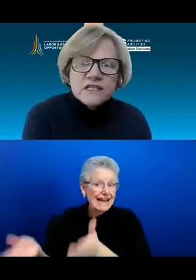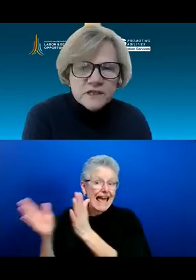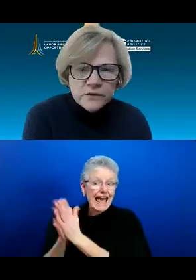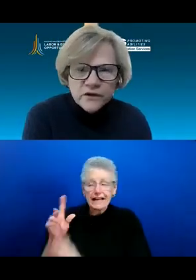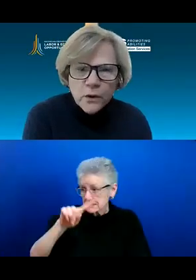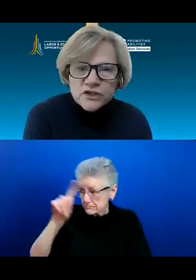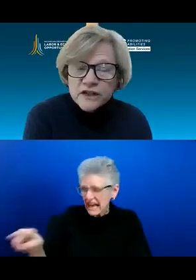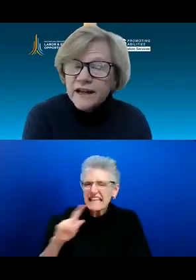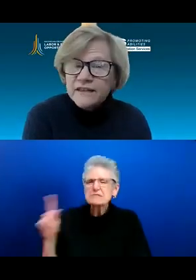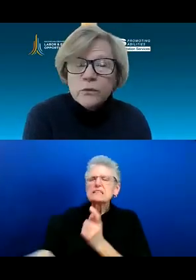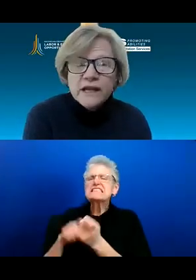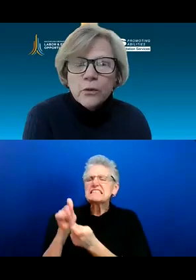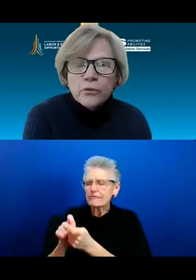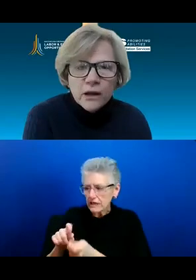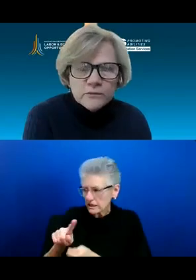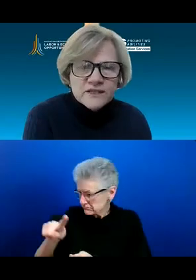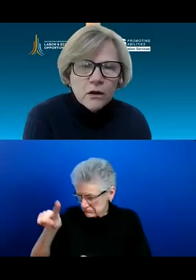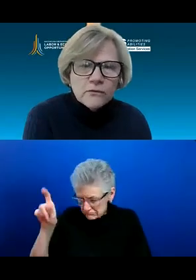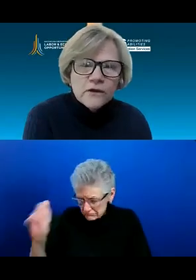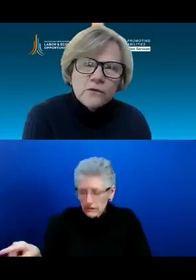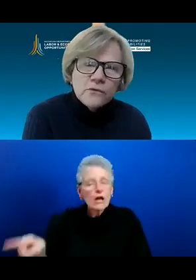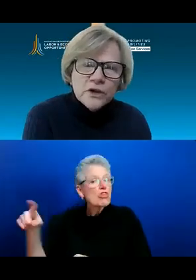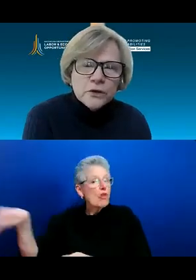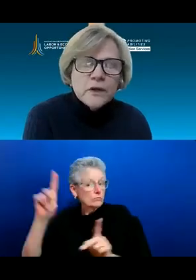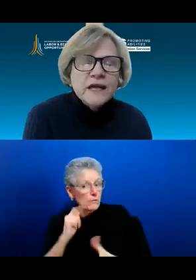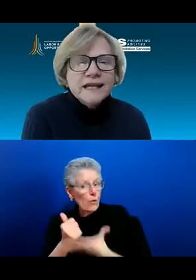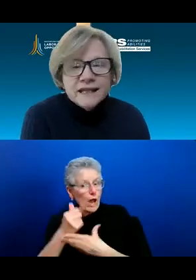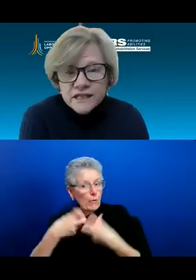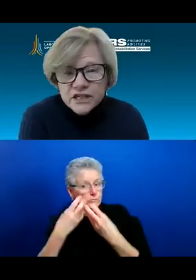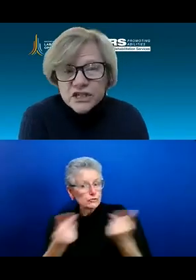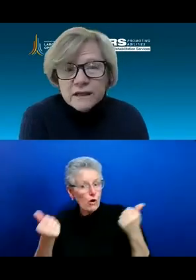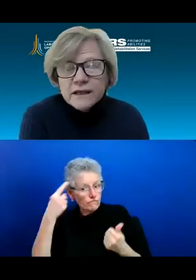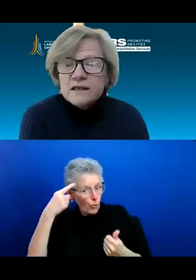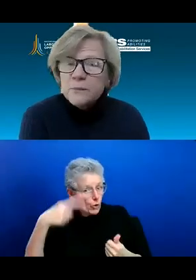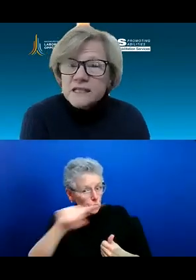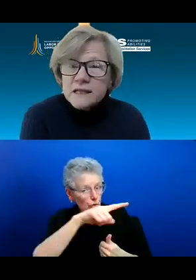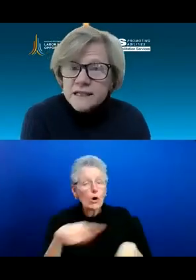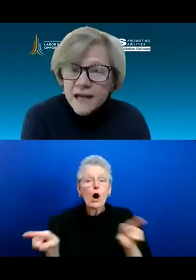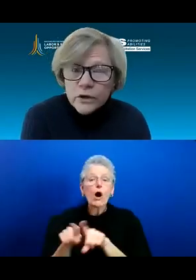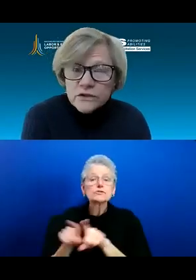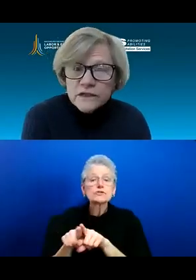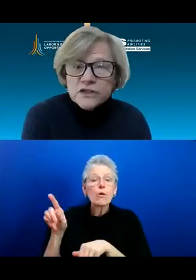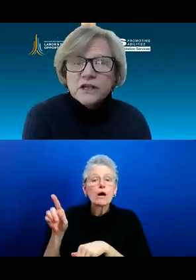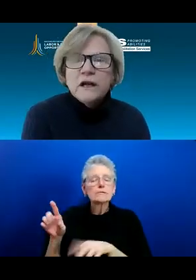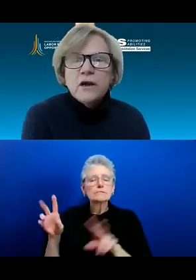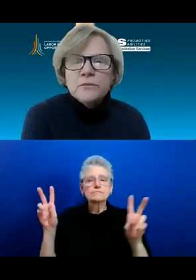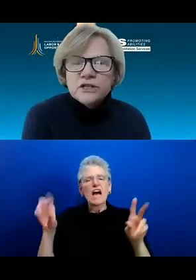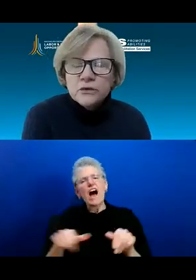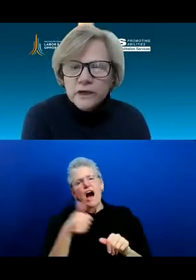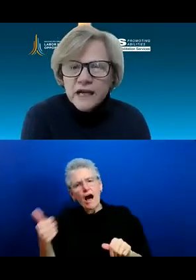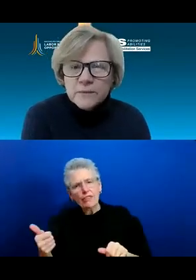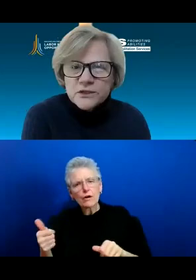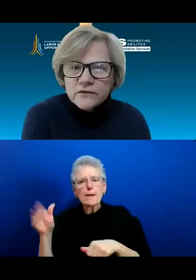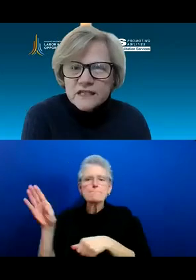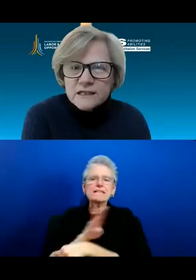very specific question and they will help problem solve for you. In addition, the Business Network Division of